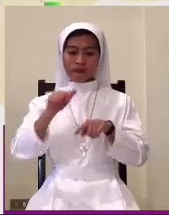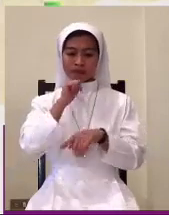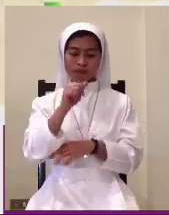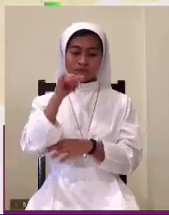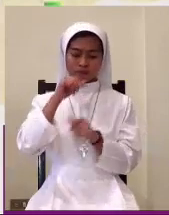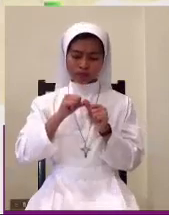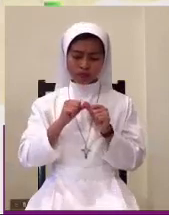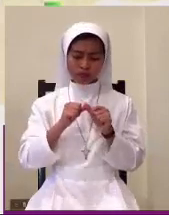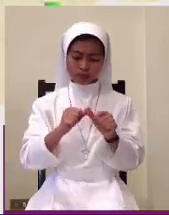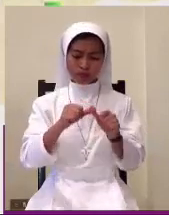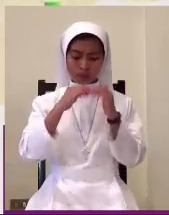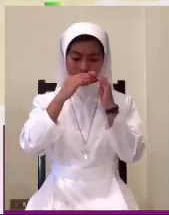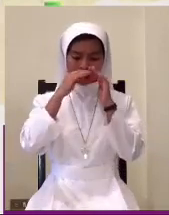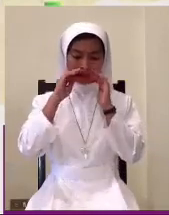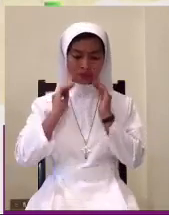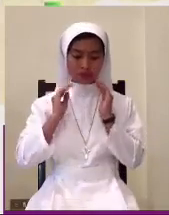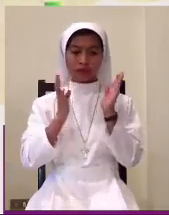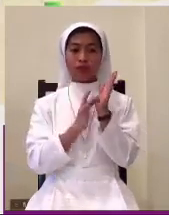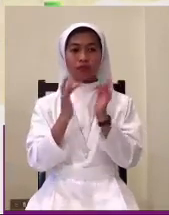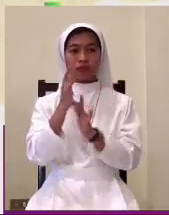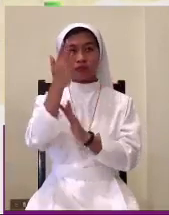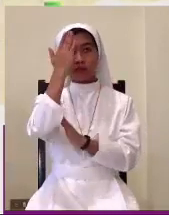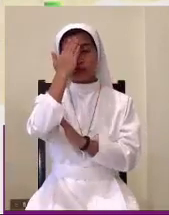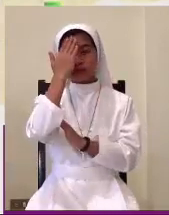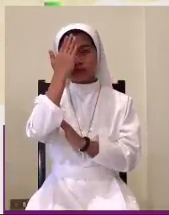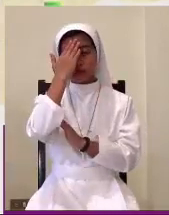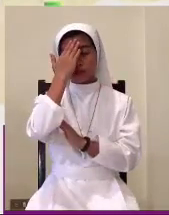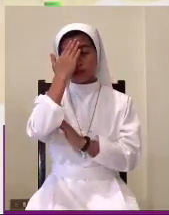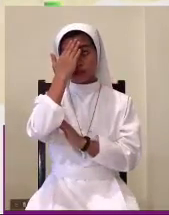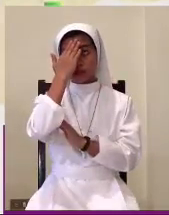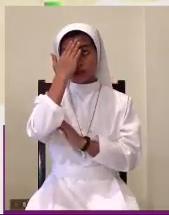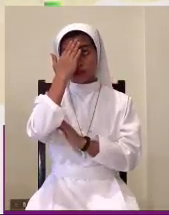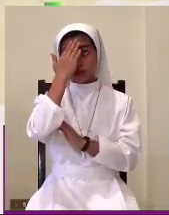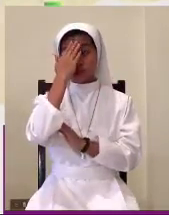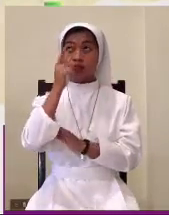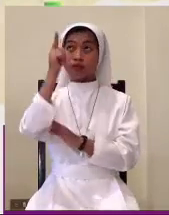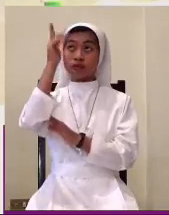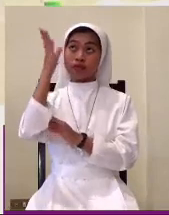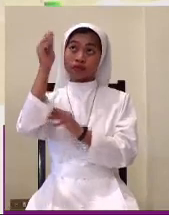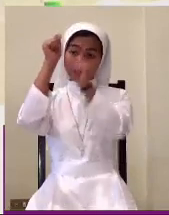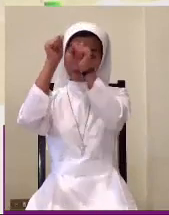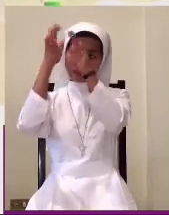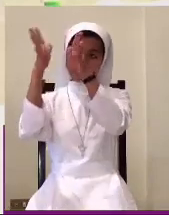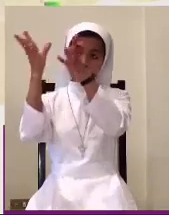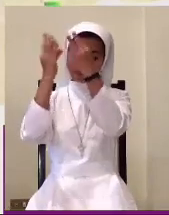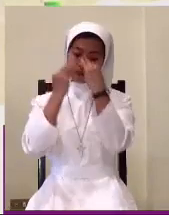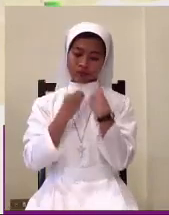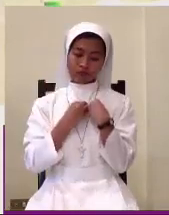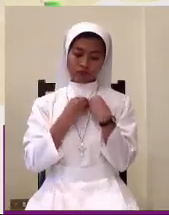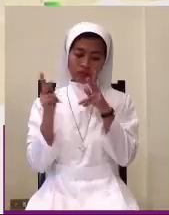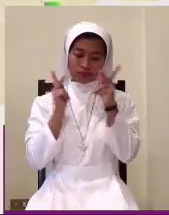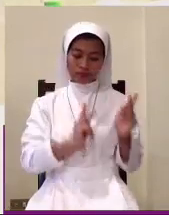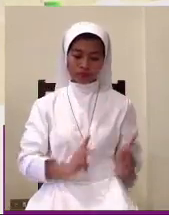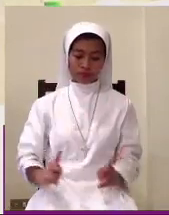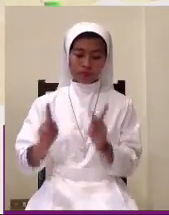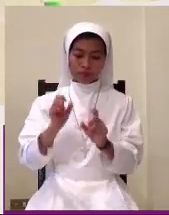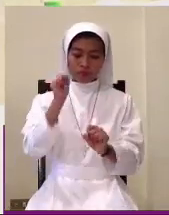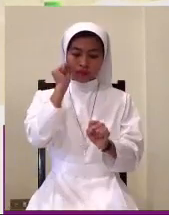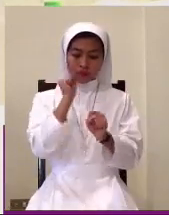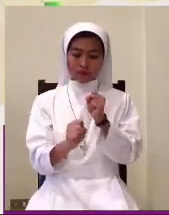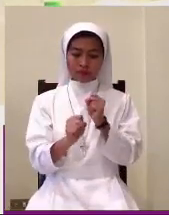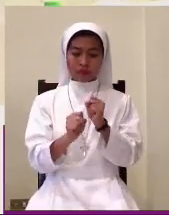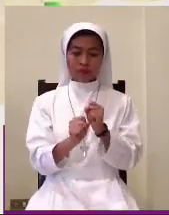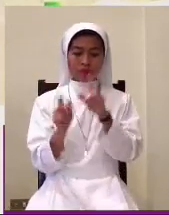Jesus knew the power given to him by the Father, which so that this rising